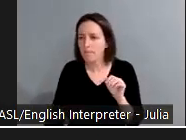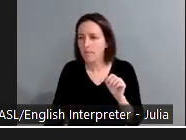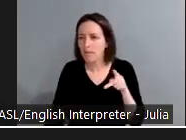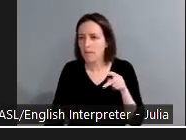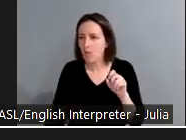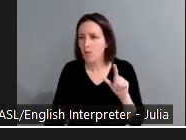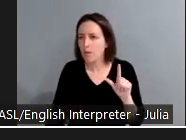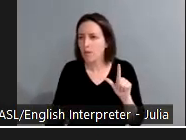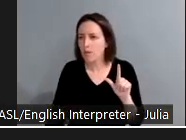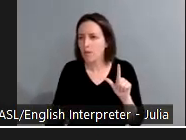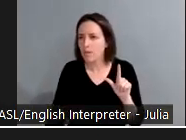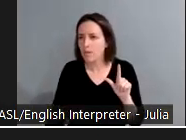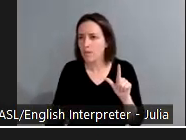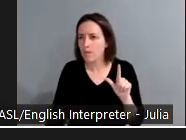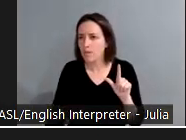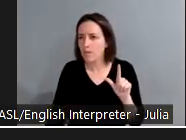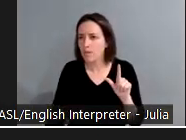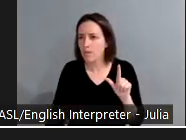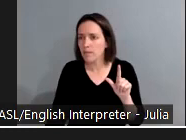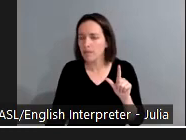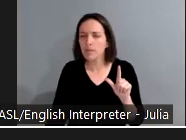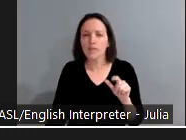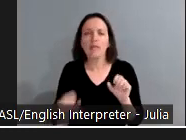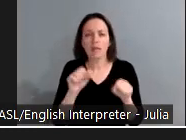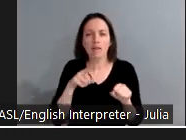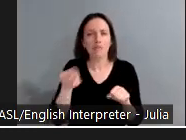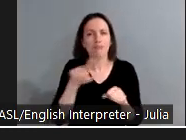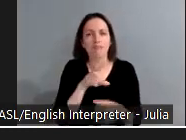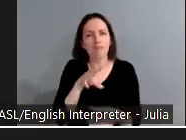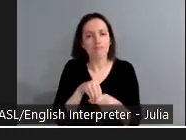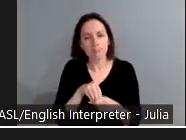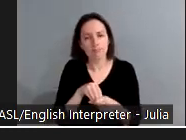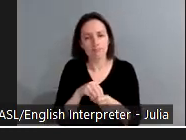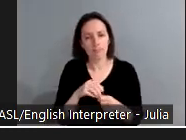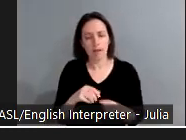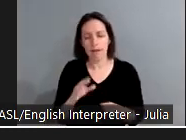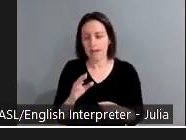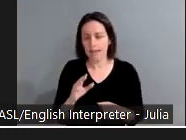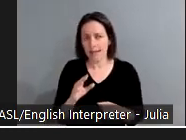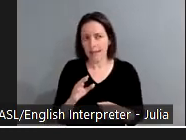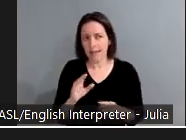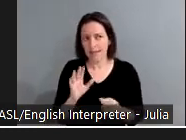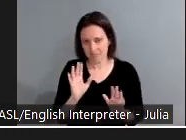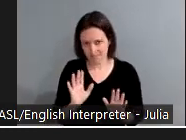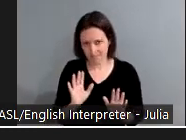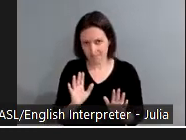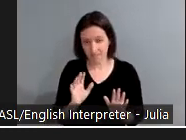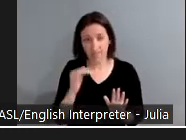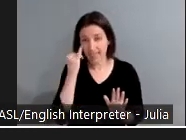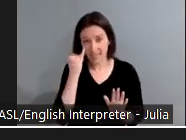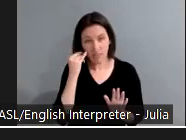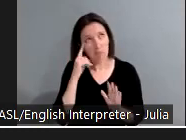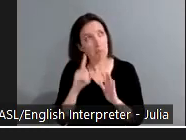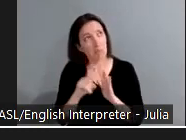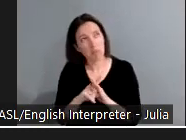poll for you all to participate in, and I will say that if you don't have anything in mind today, you